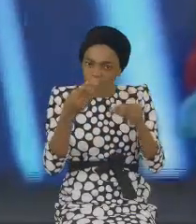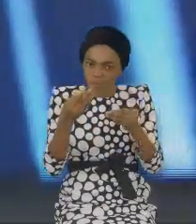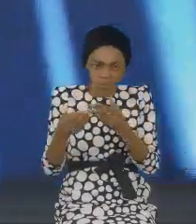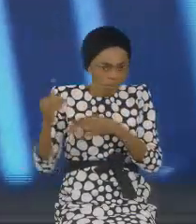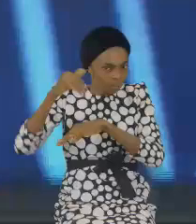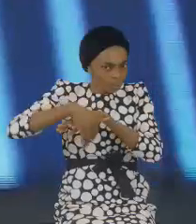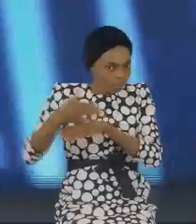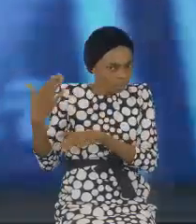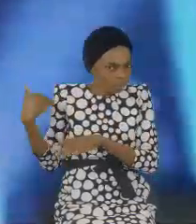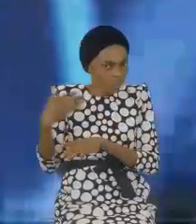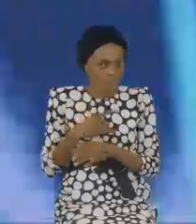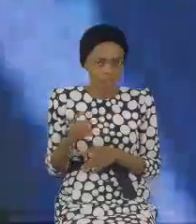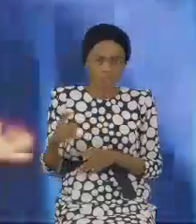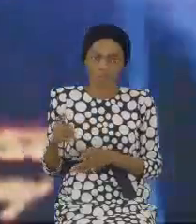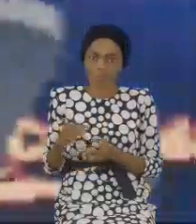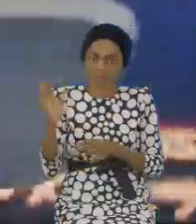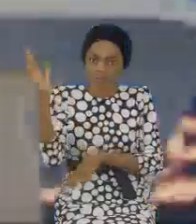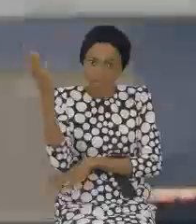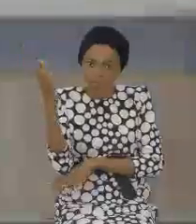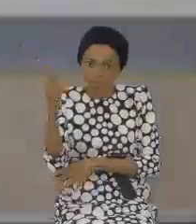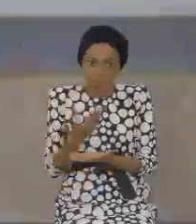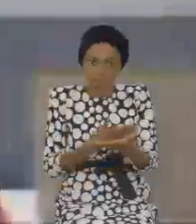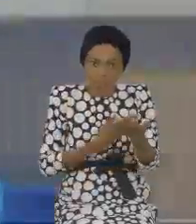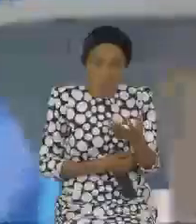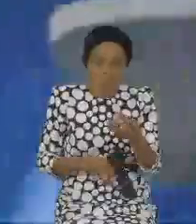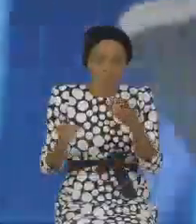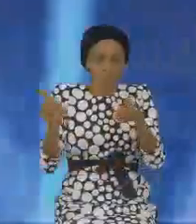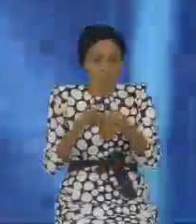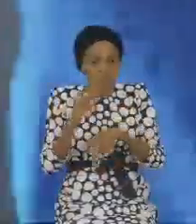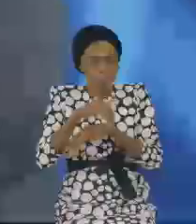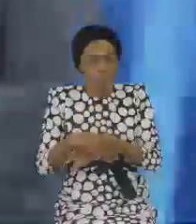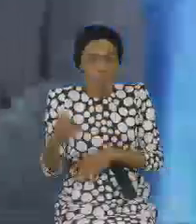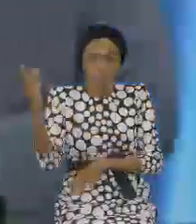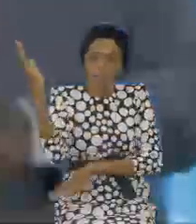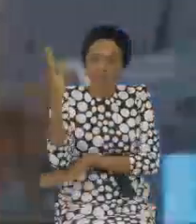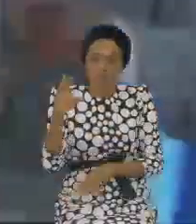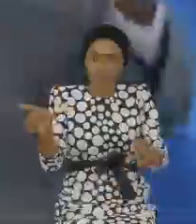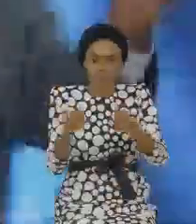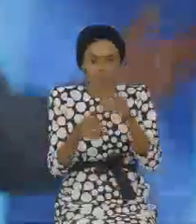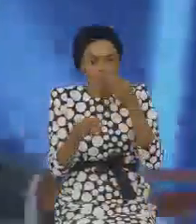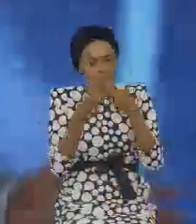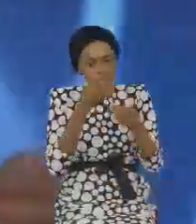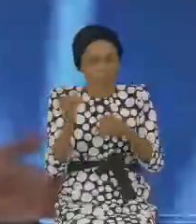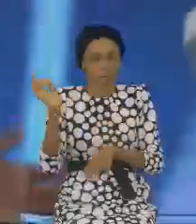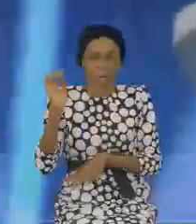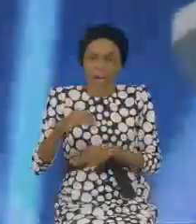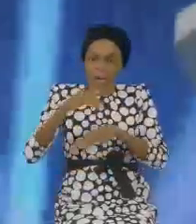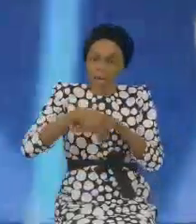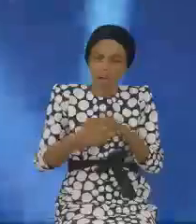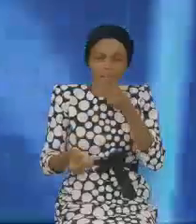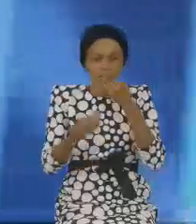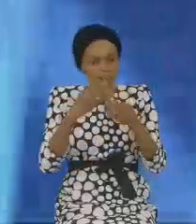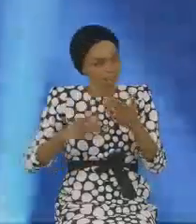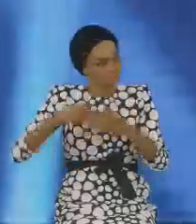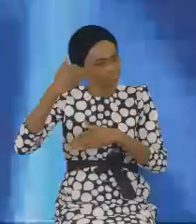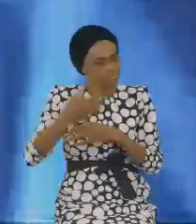and then in the afternoon for lunch the same food, and then in the evening the same food, and then the following day the same food, all